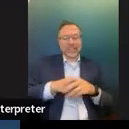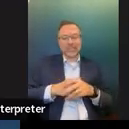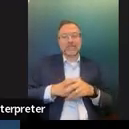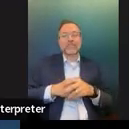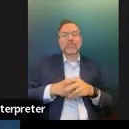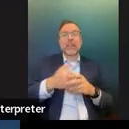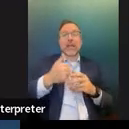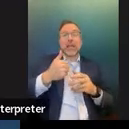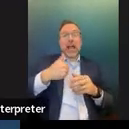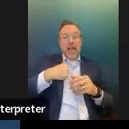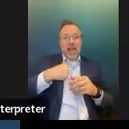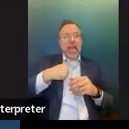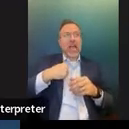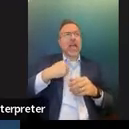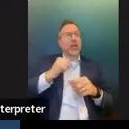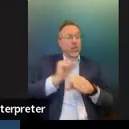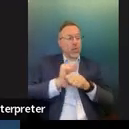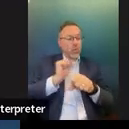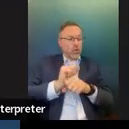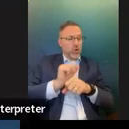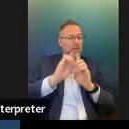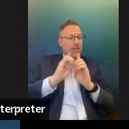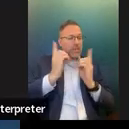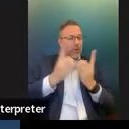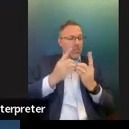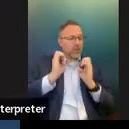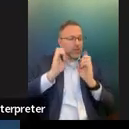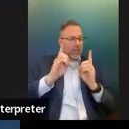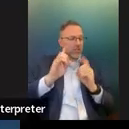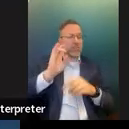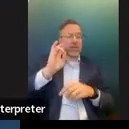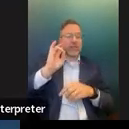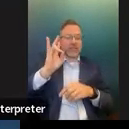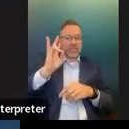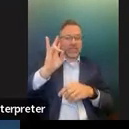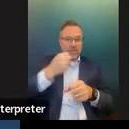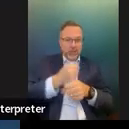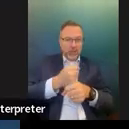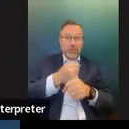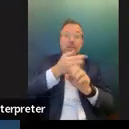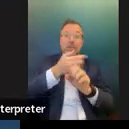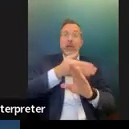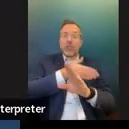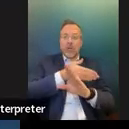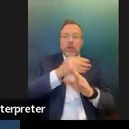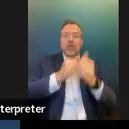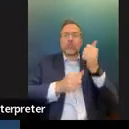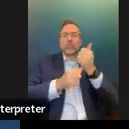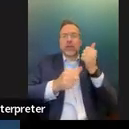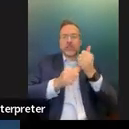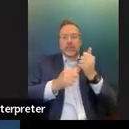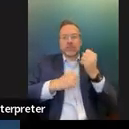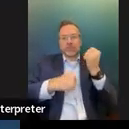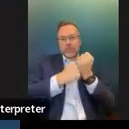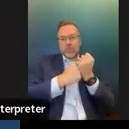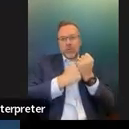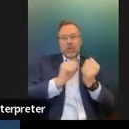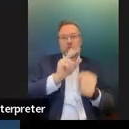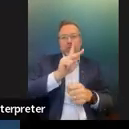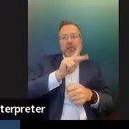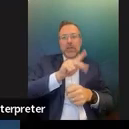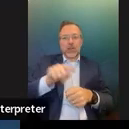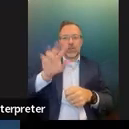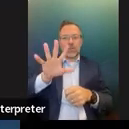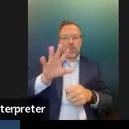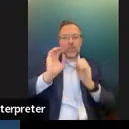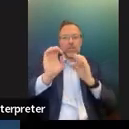approaching my 7th year with the Maine Department of Education, and prior to that, I was admin support in a K-5 elementary